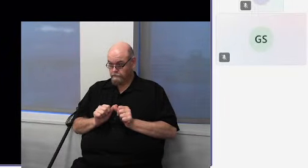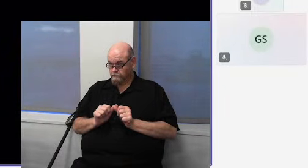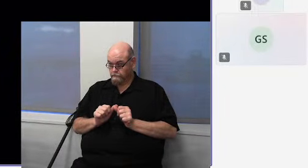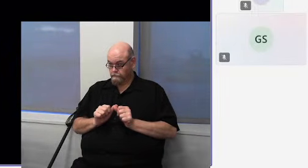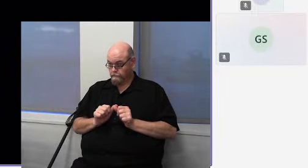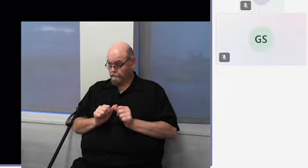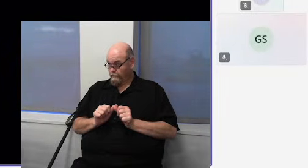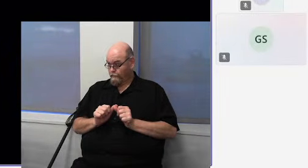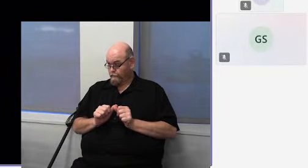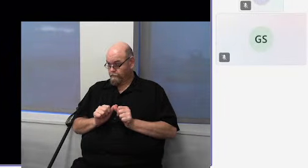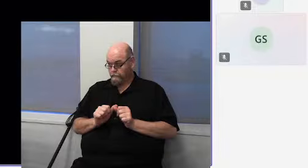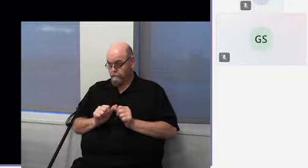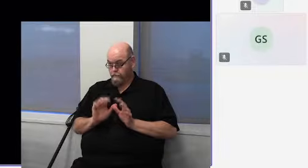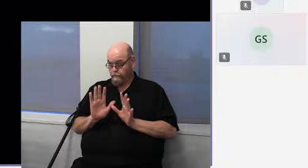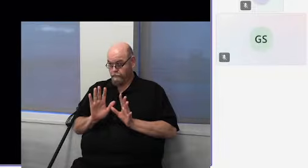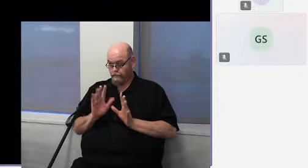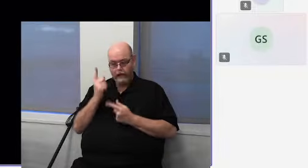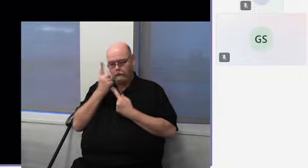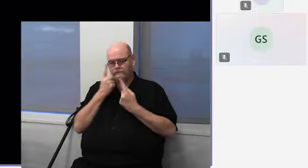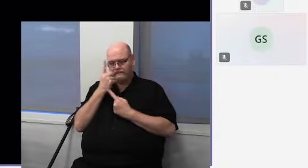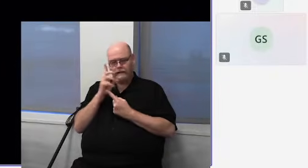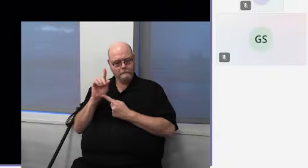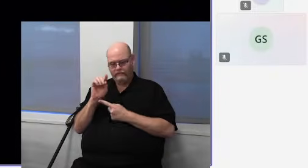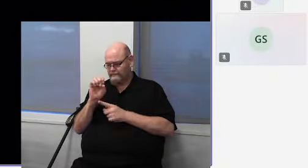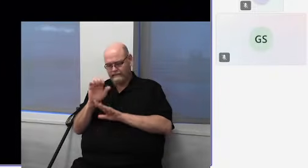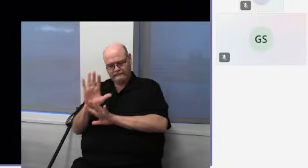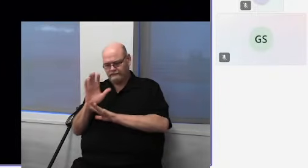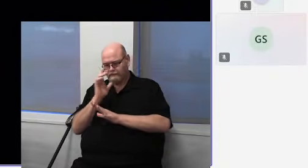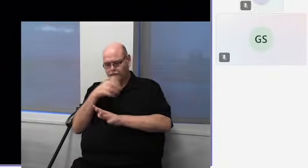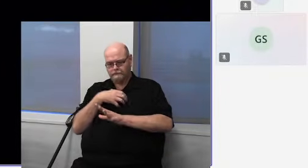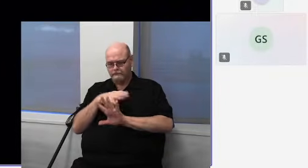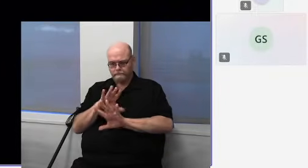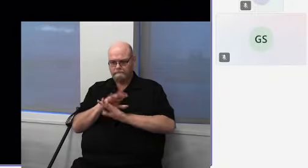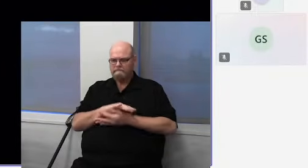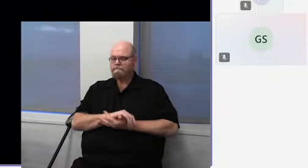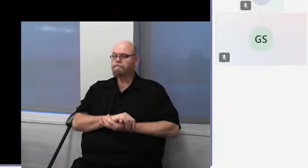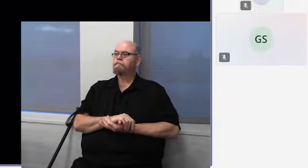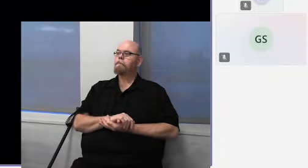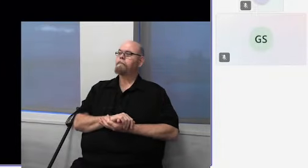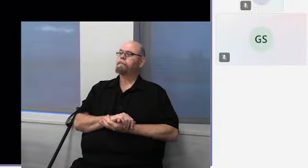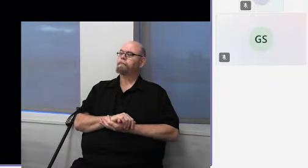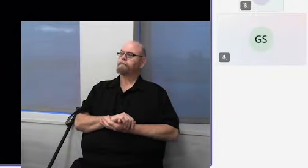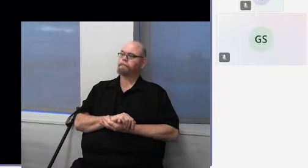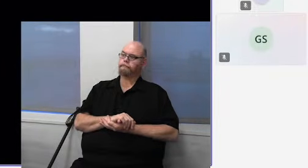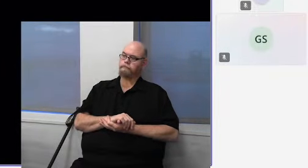Can I continue? I haven't said anything useful yet. Okay.